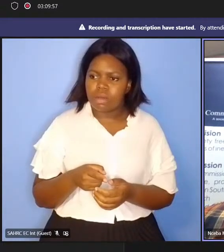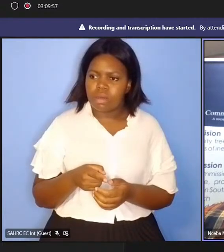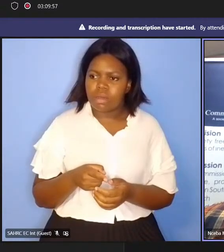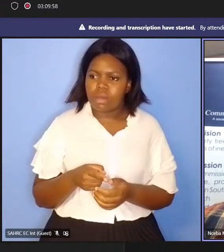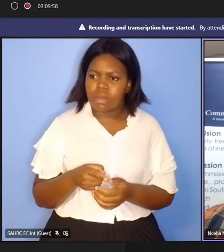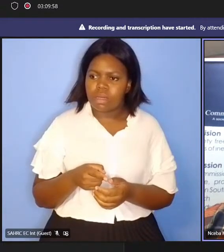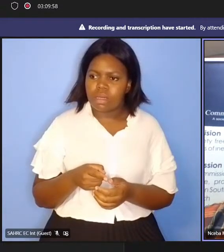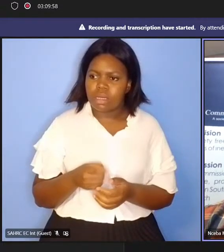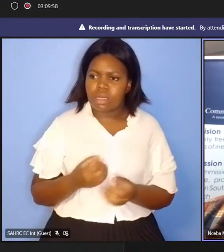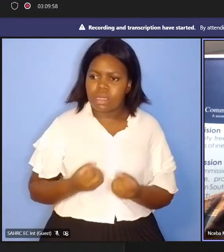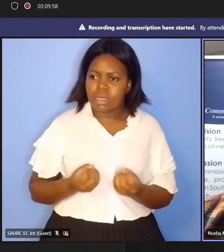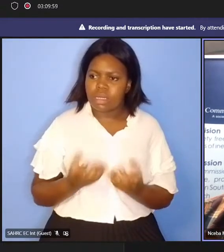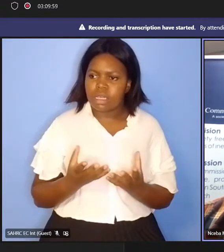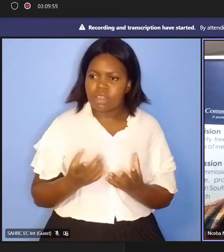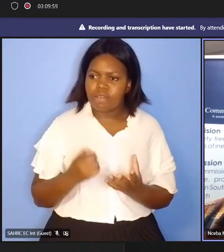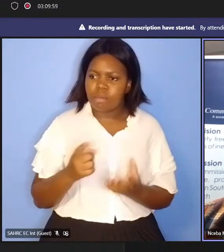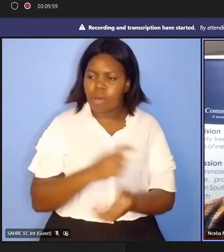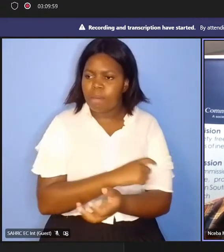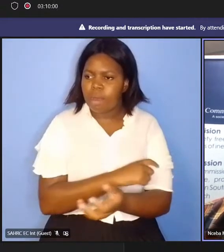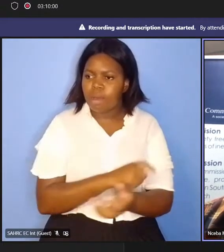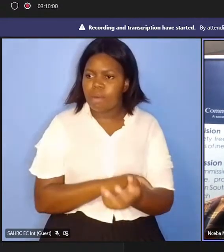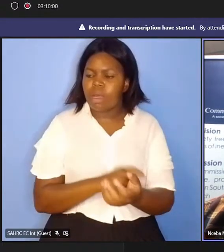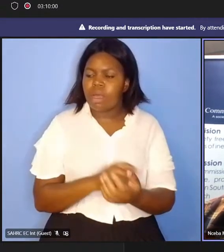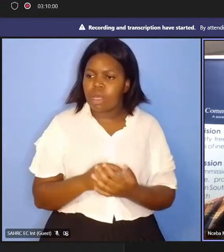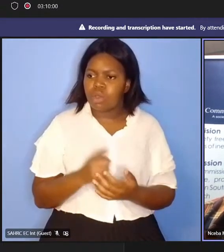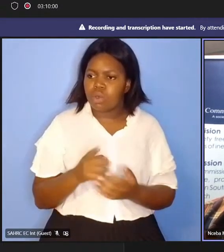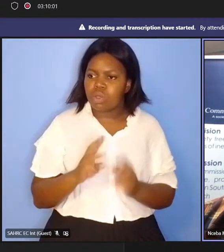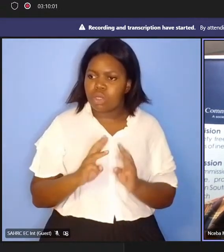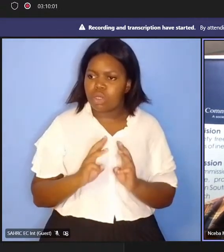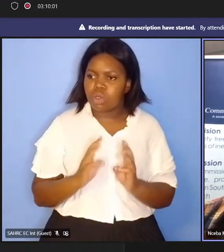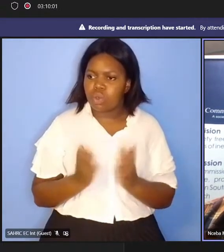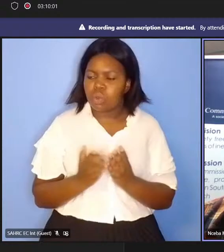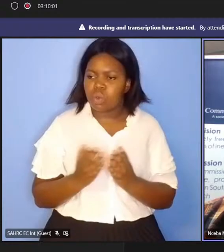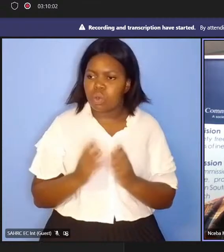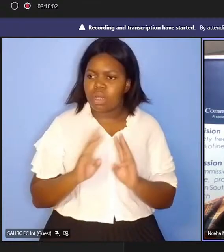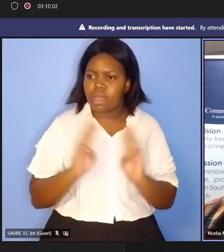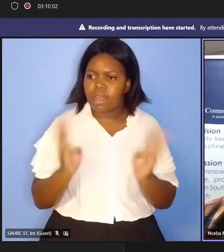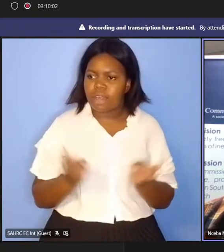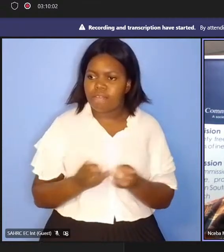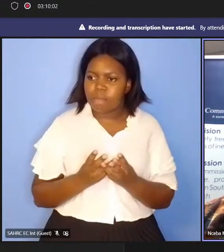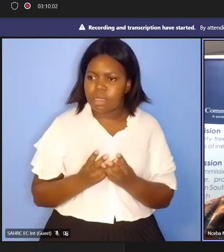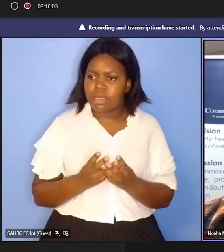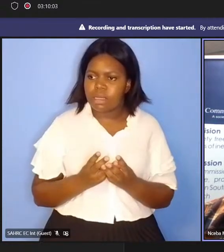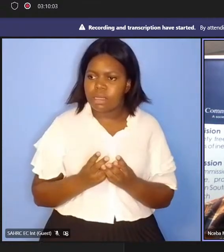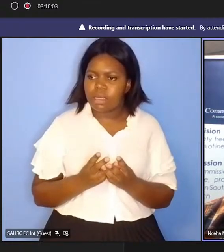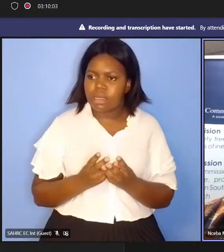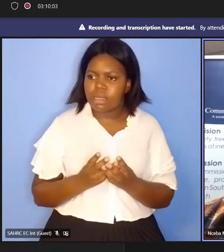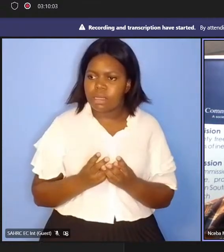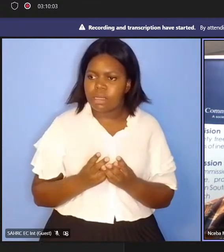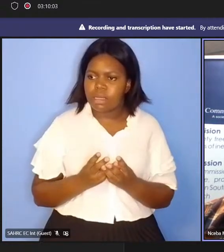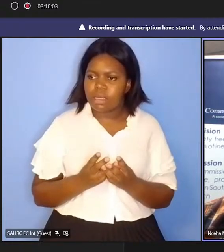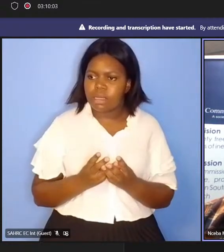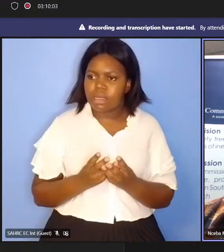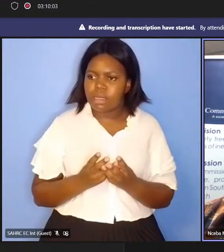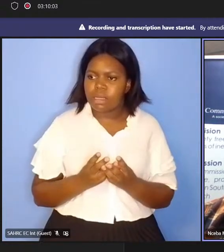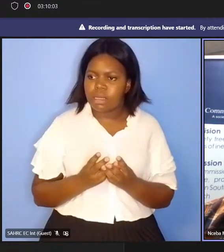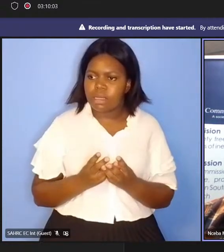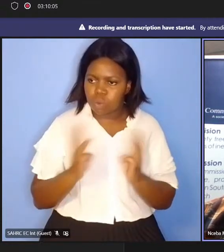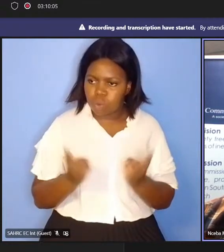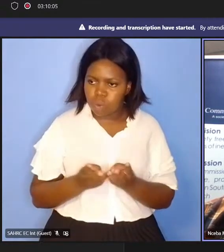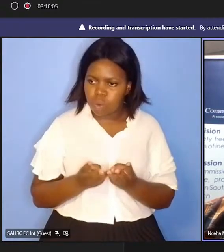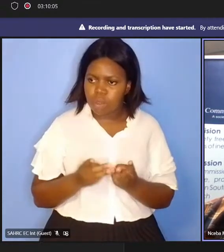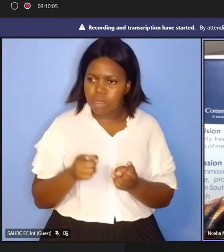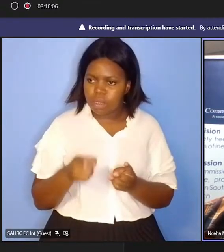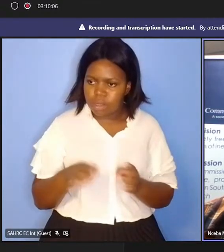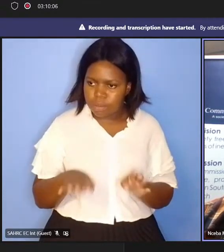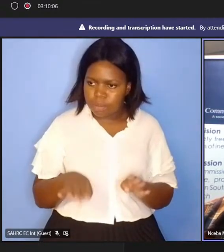it gives more powers to the school governing body and to the schools themselves. But